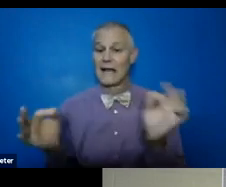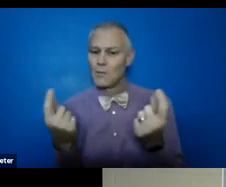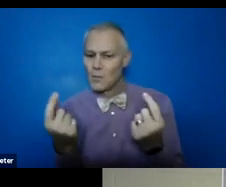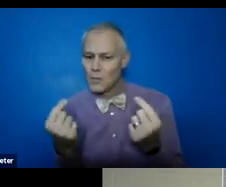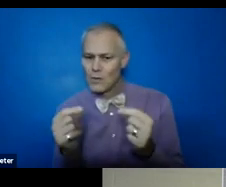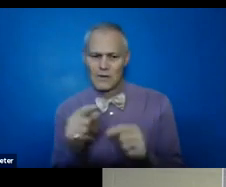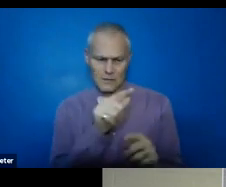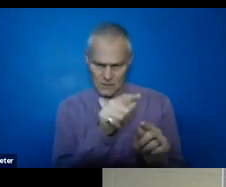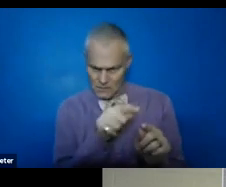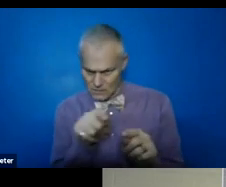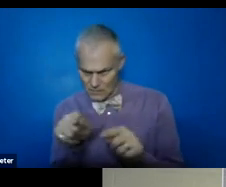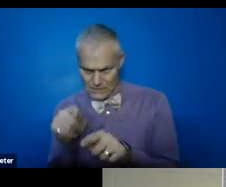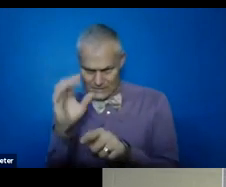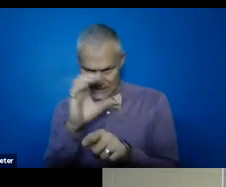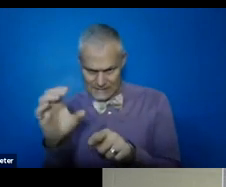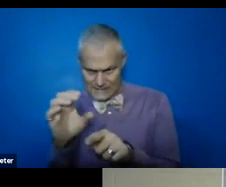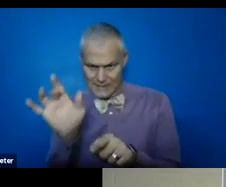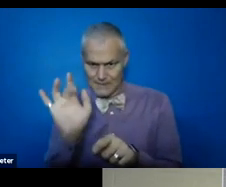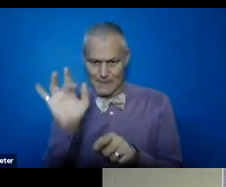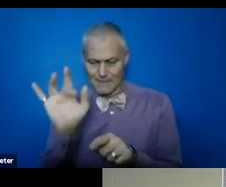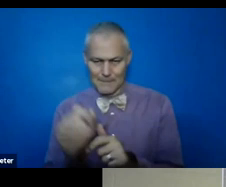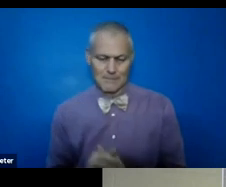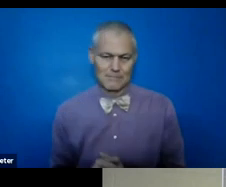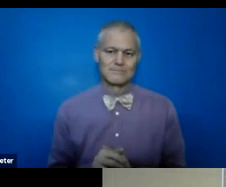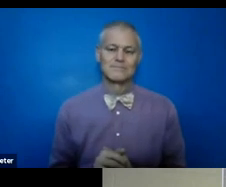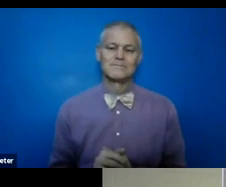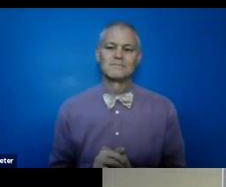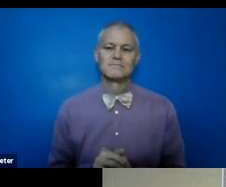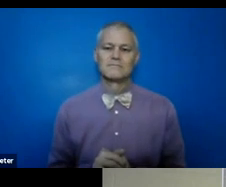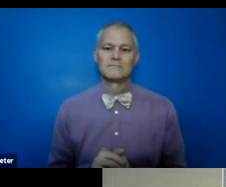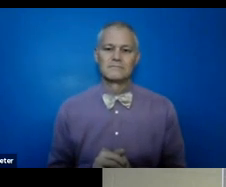click on the closed captioning icon on your Zoom screen.